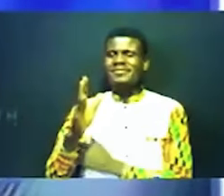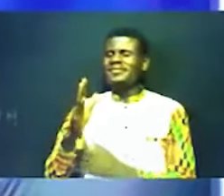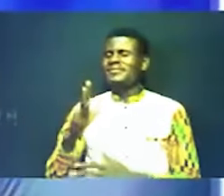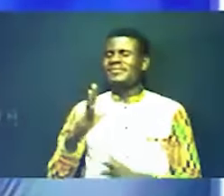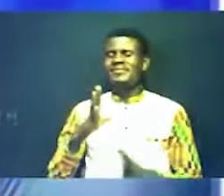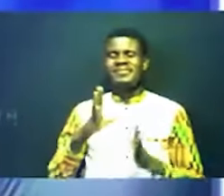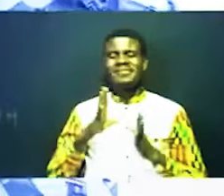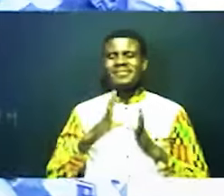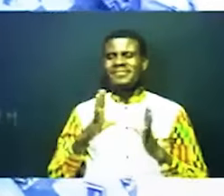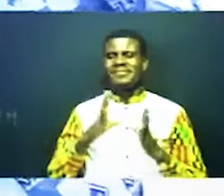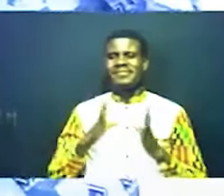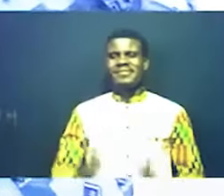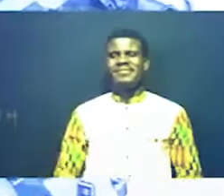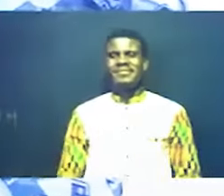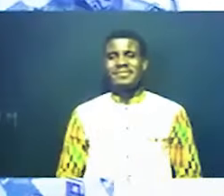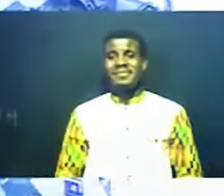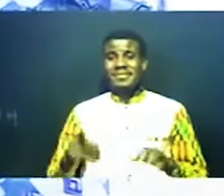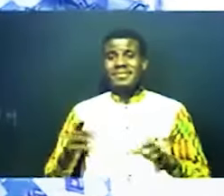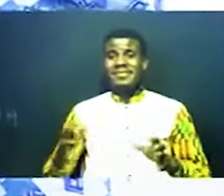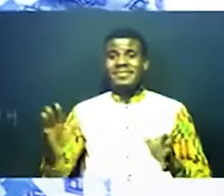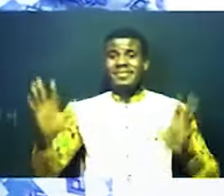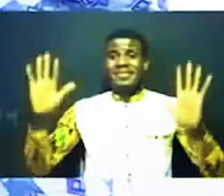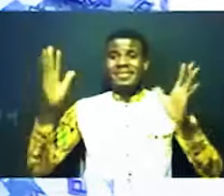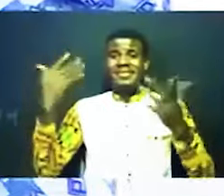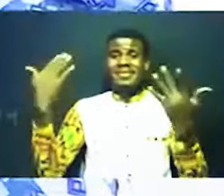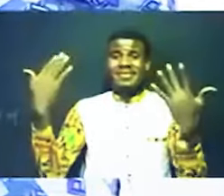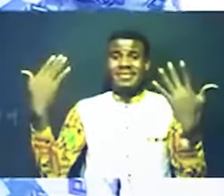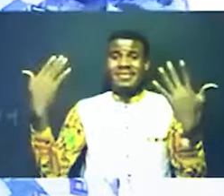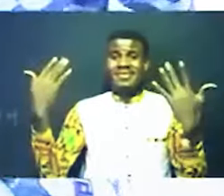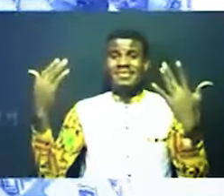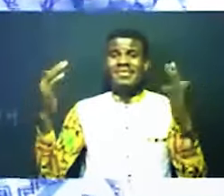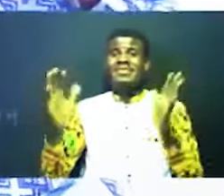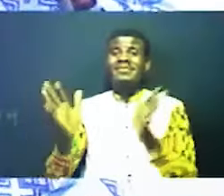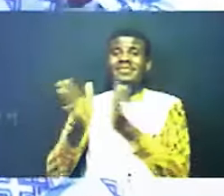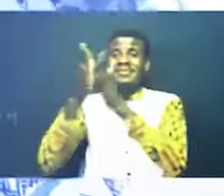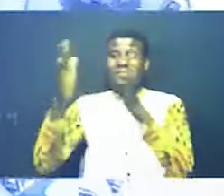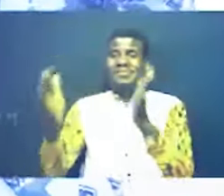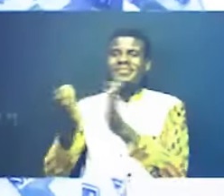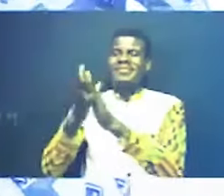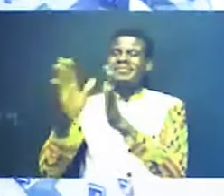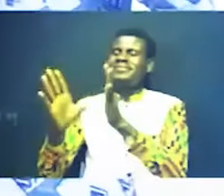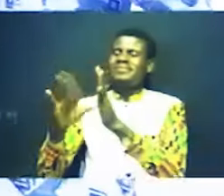When you lift up your hands in praise, the Lord should be pleased.